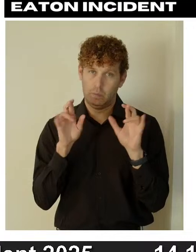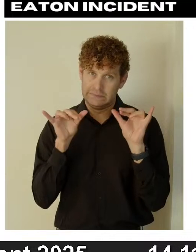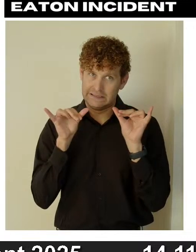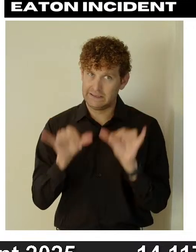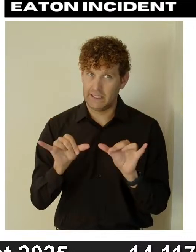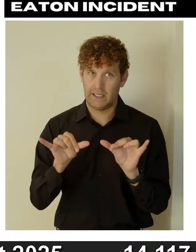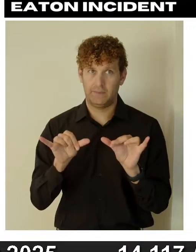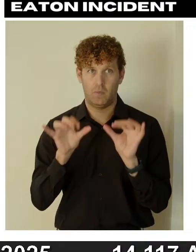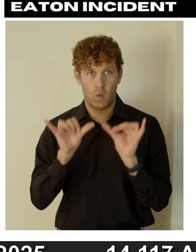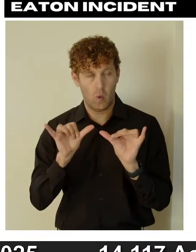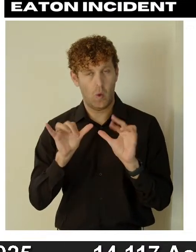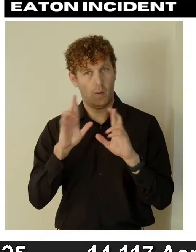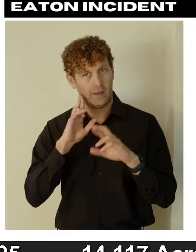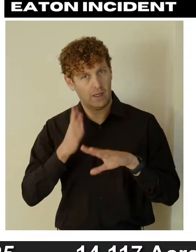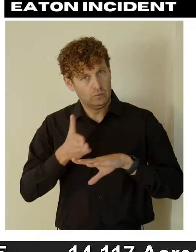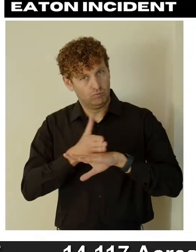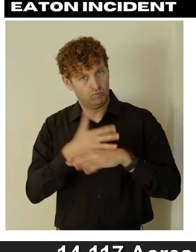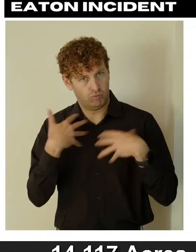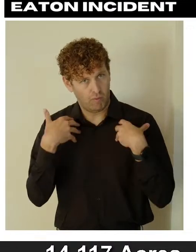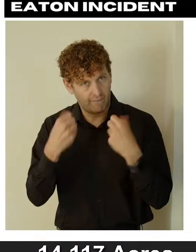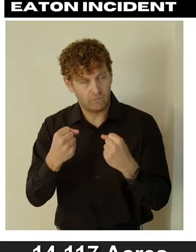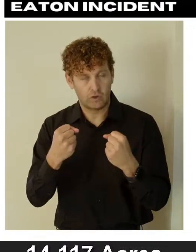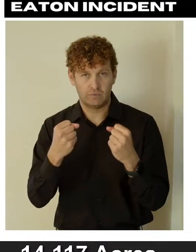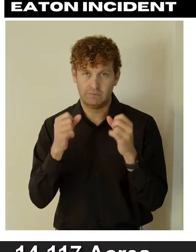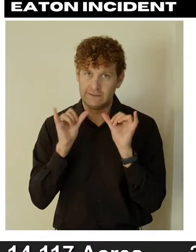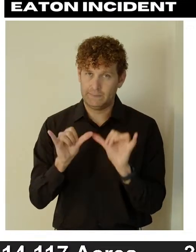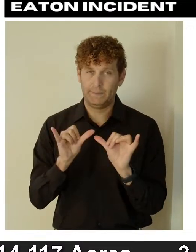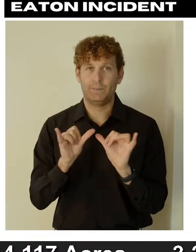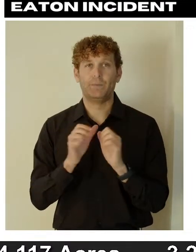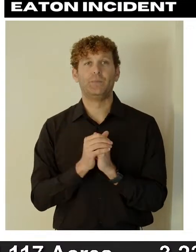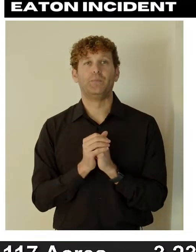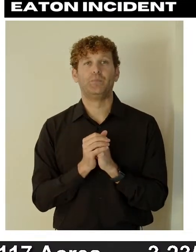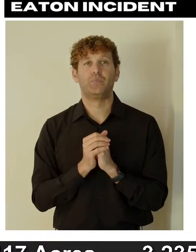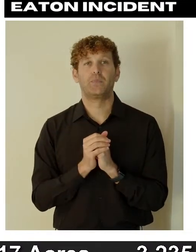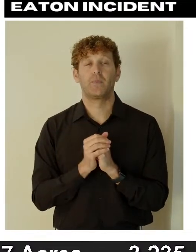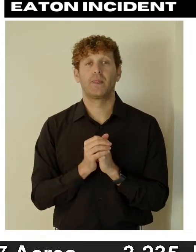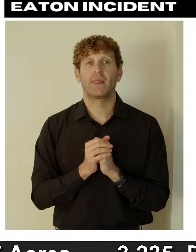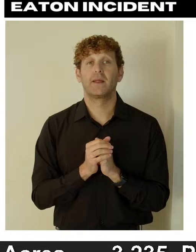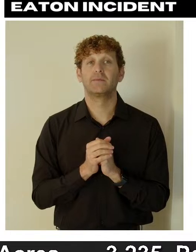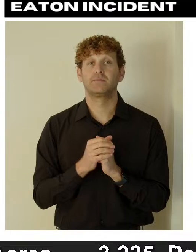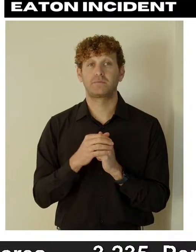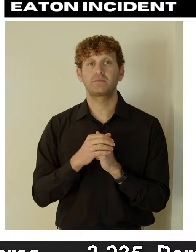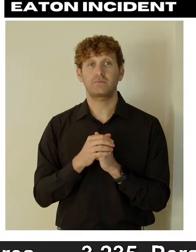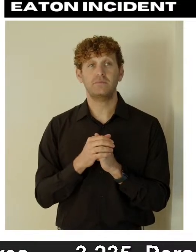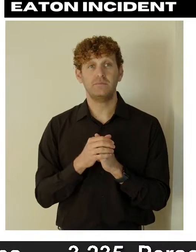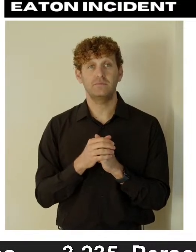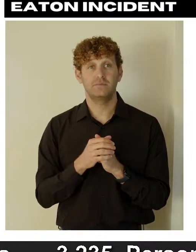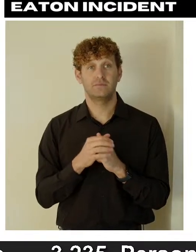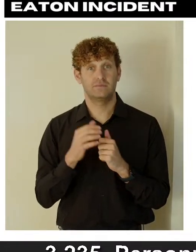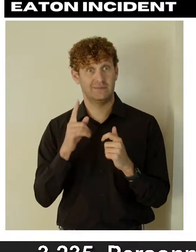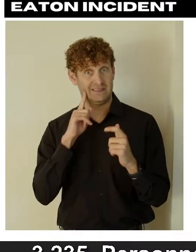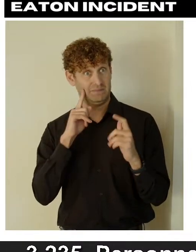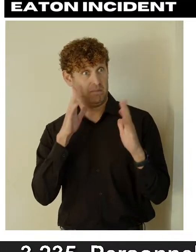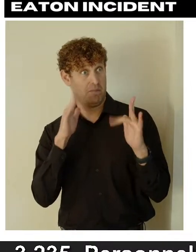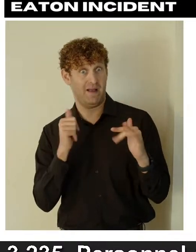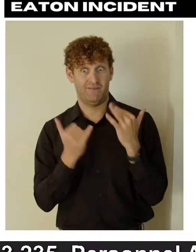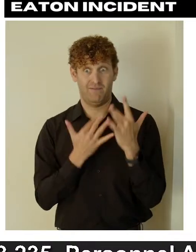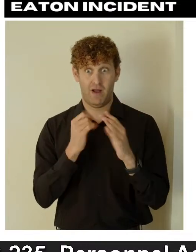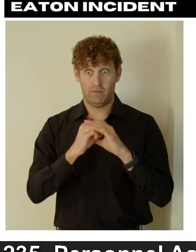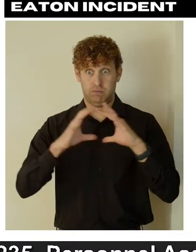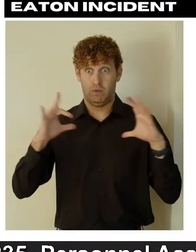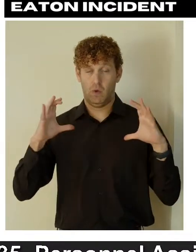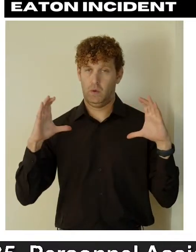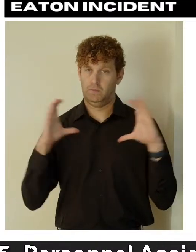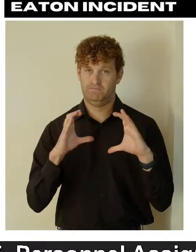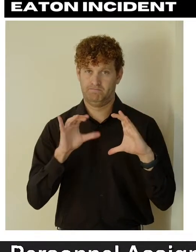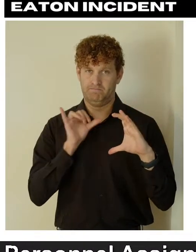stay that way again today and through tonight. We have brought in extra resources to stand by for the red flag warnings, and we have